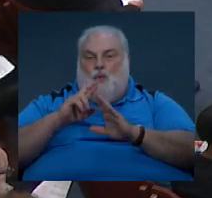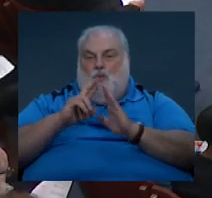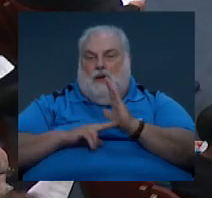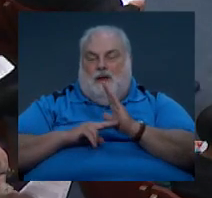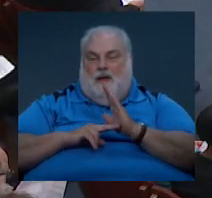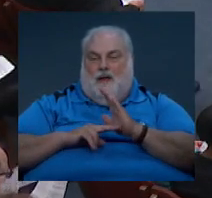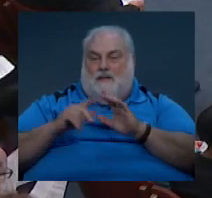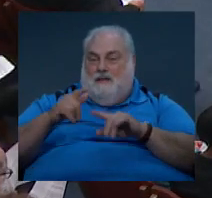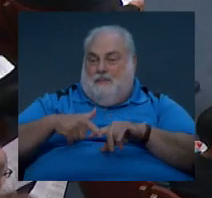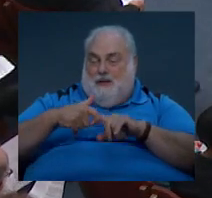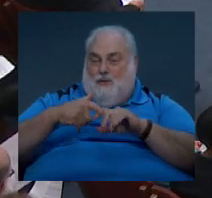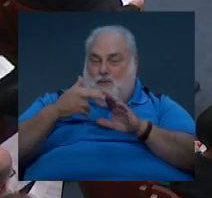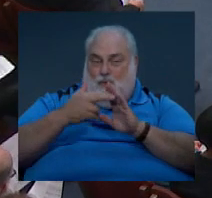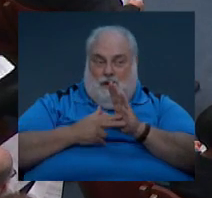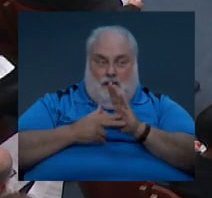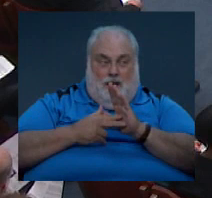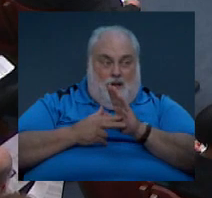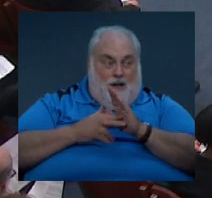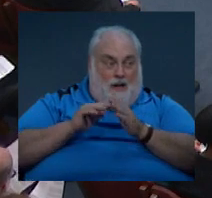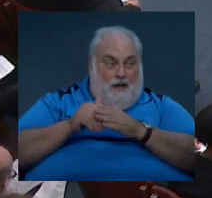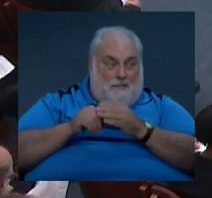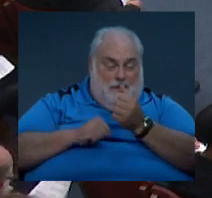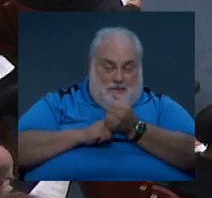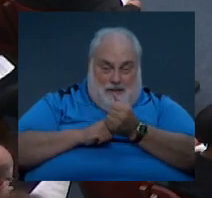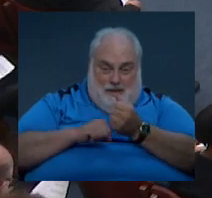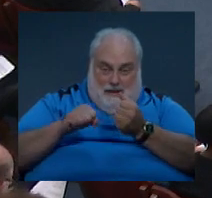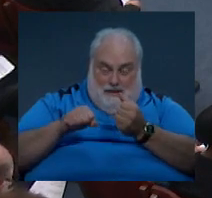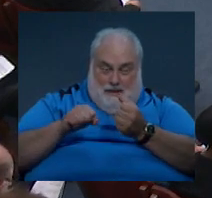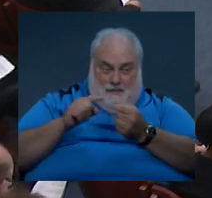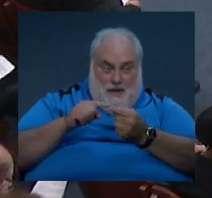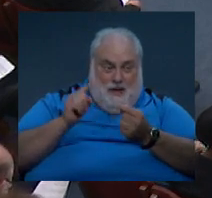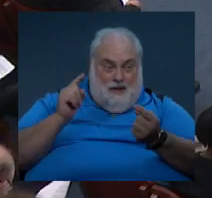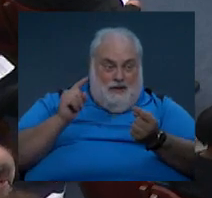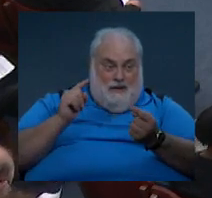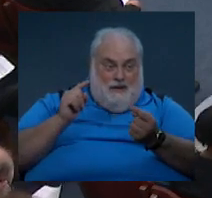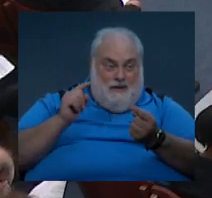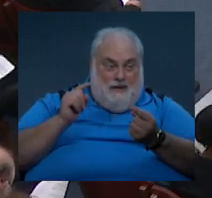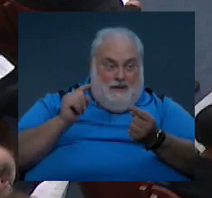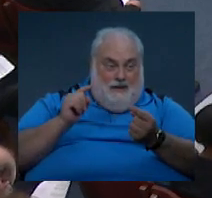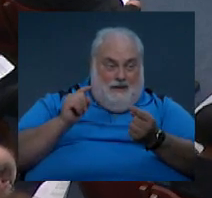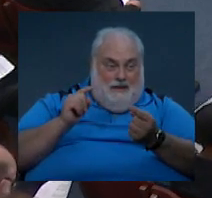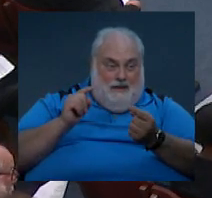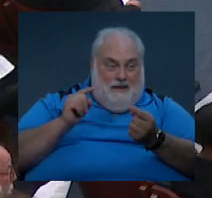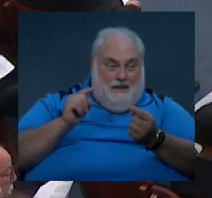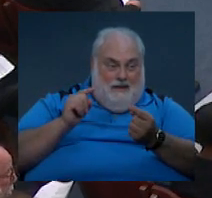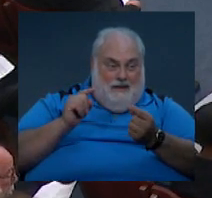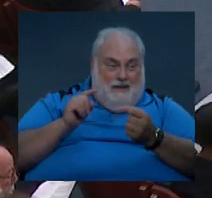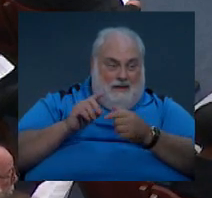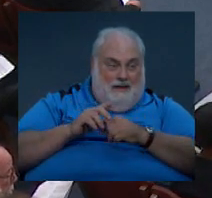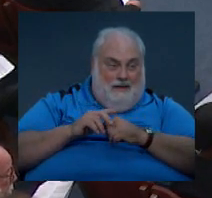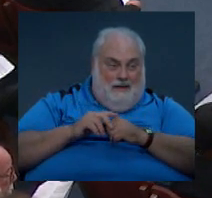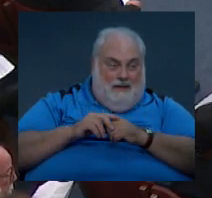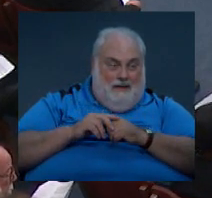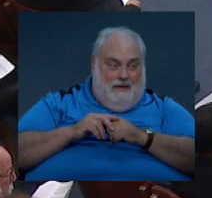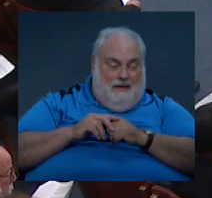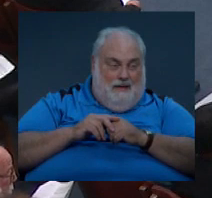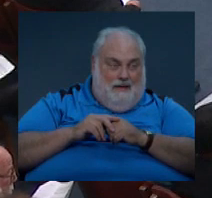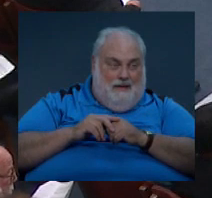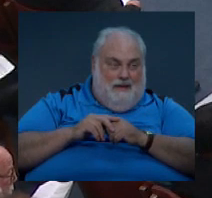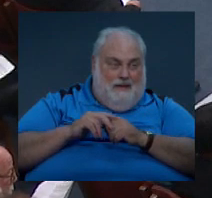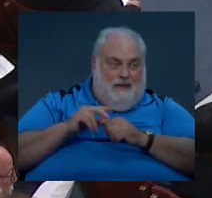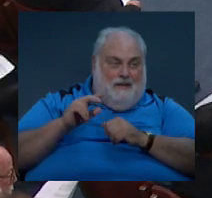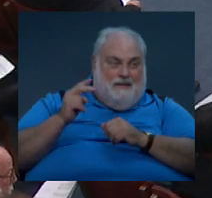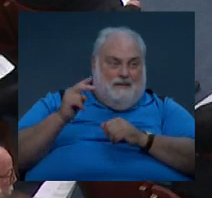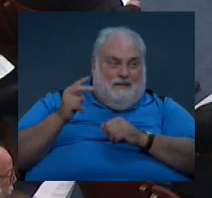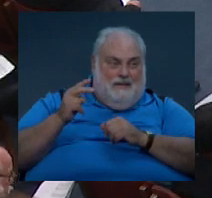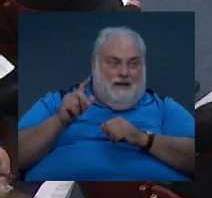Motion to suspend the rules, placed on second reading. All those in favor, please say aye. All those opposed, please say nay. Who seconded? The second was Lance.